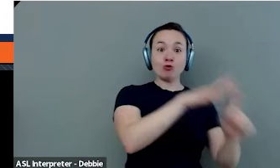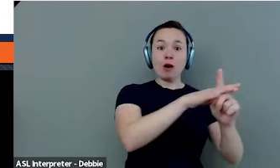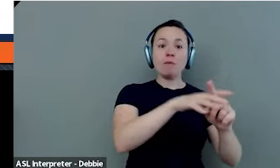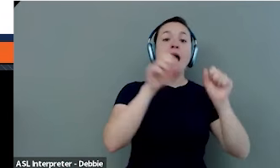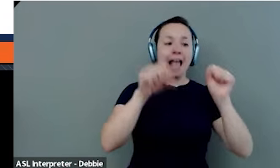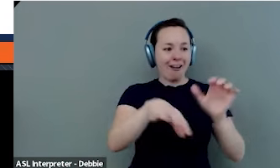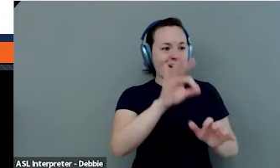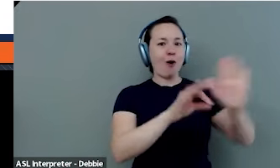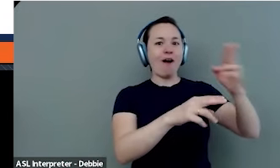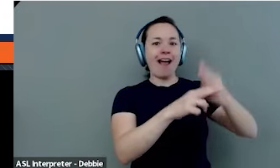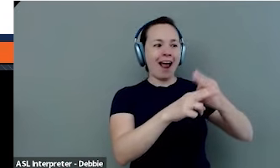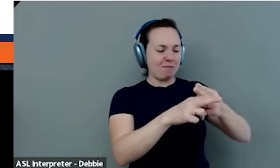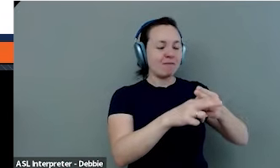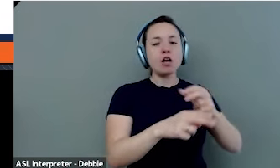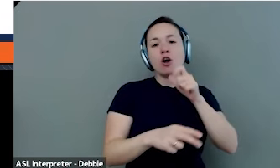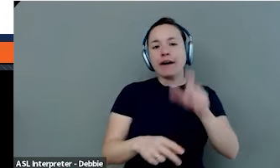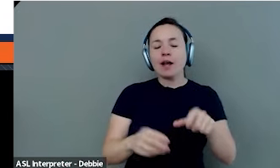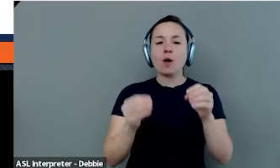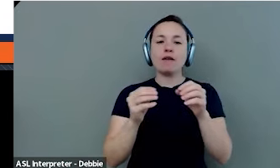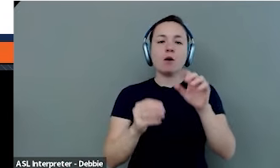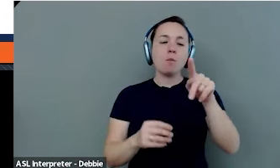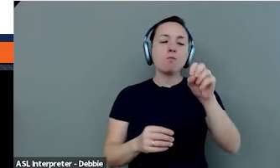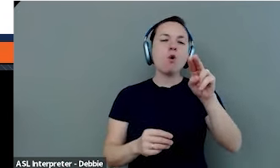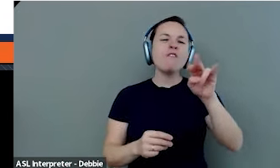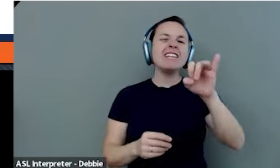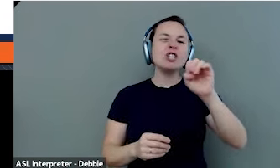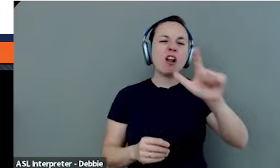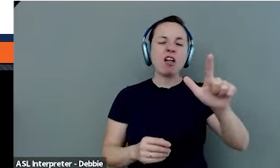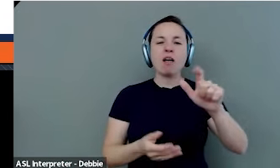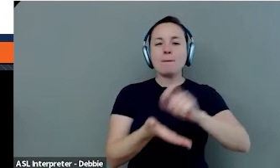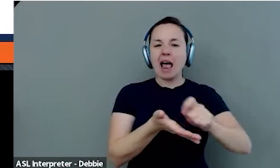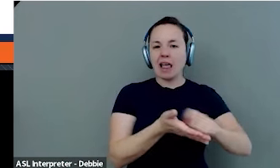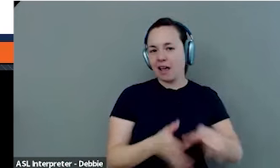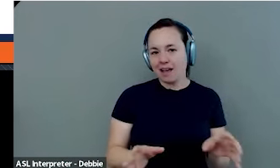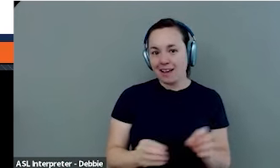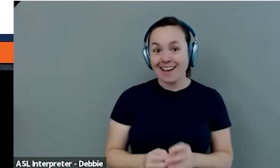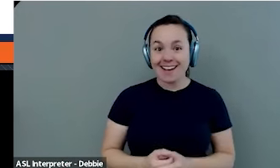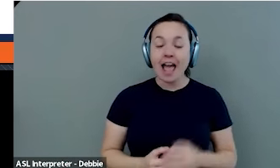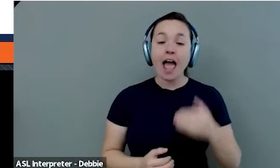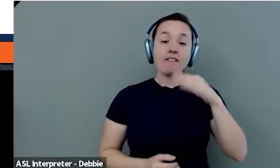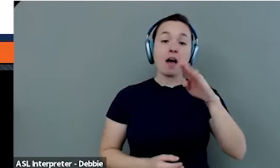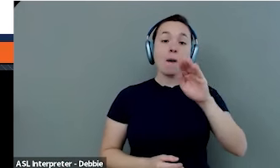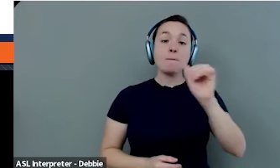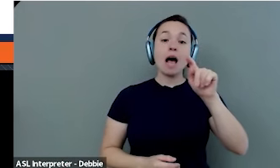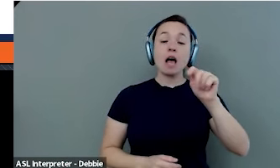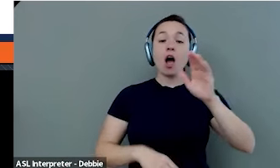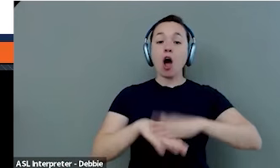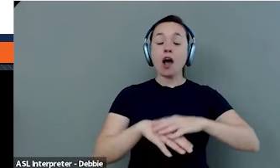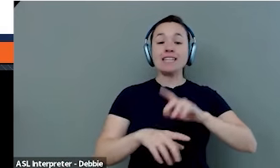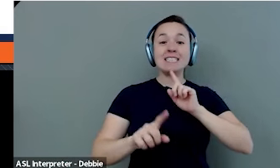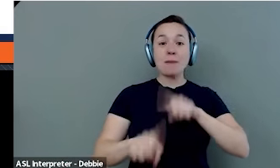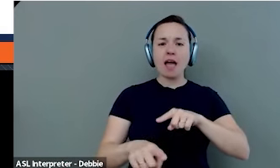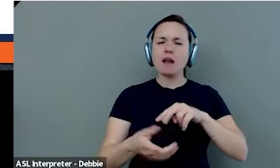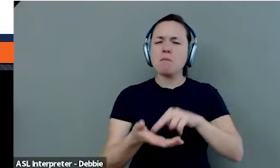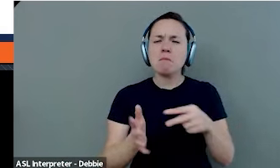provisional ballots. We have ballot on demand, so anyone can go to vote at any